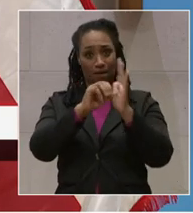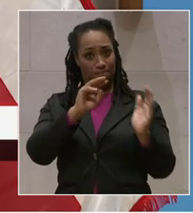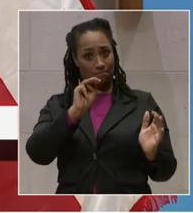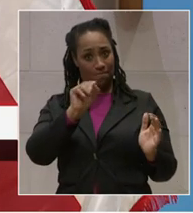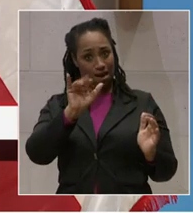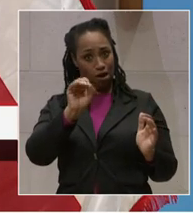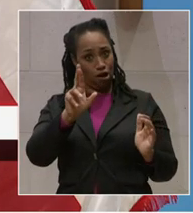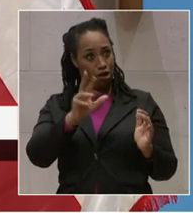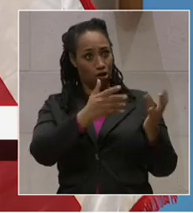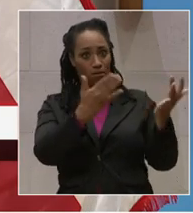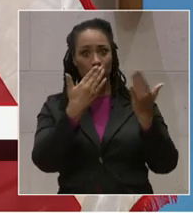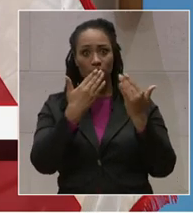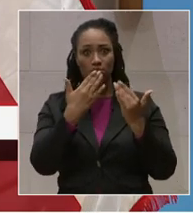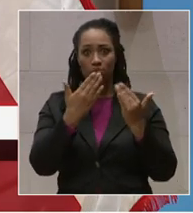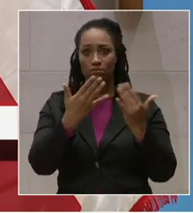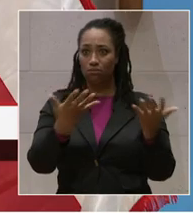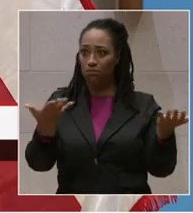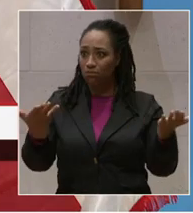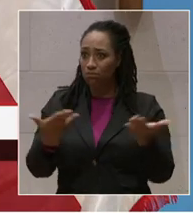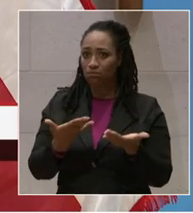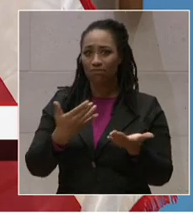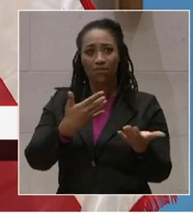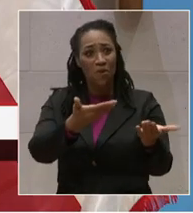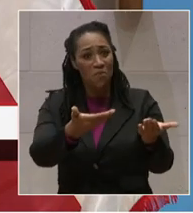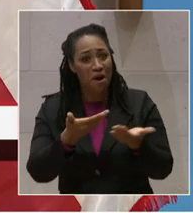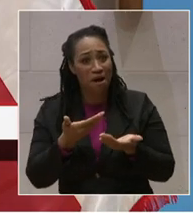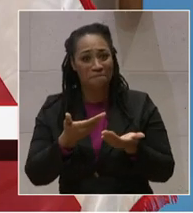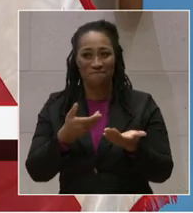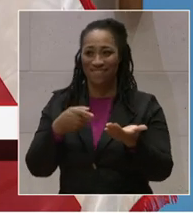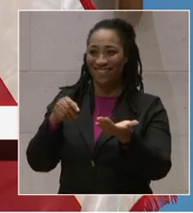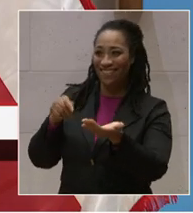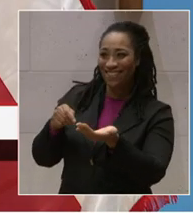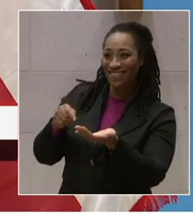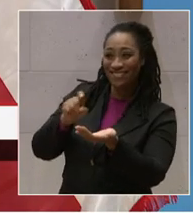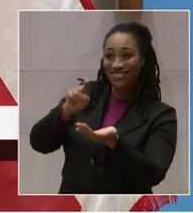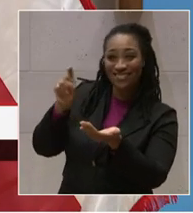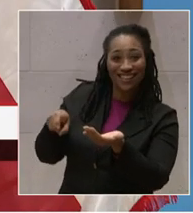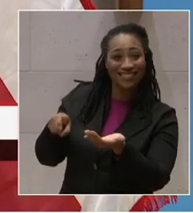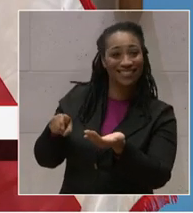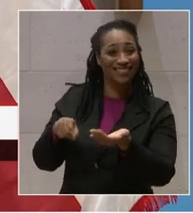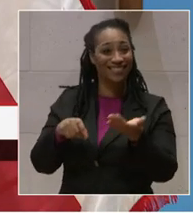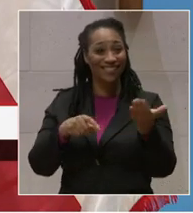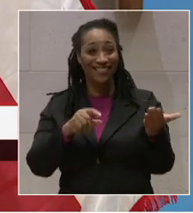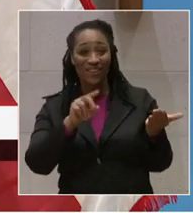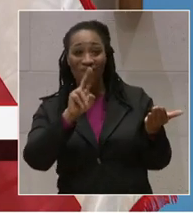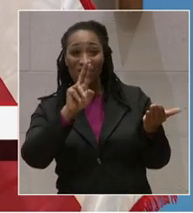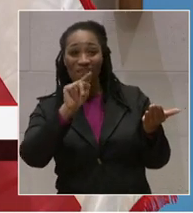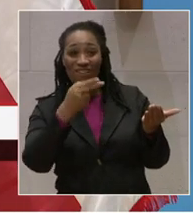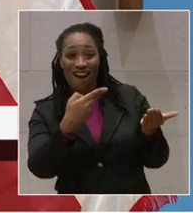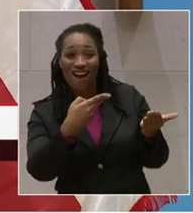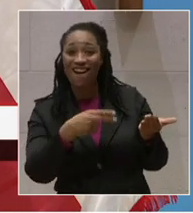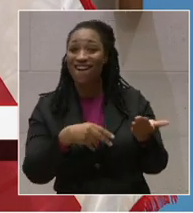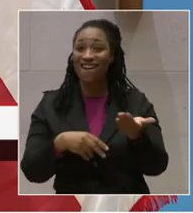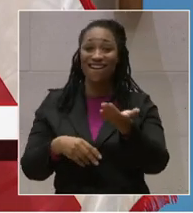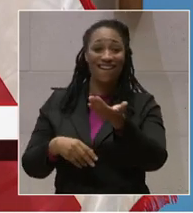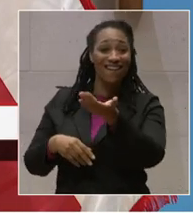mayors, Texas mayors, Utah. So if you ask who's in the House,